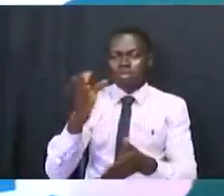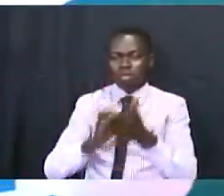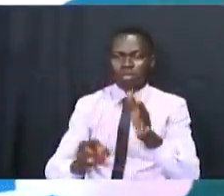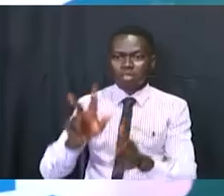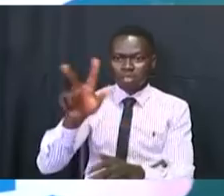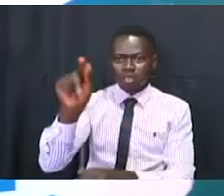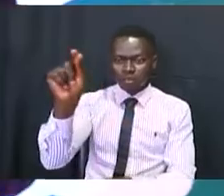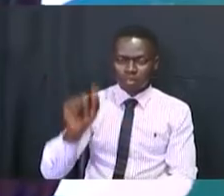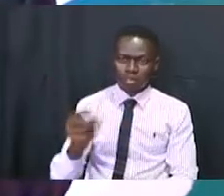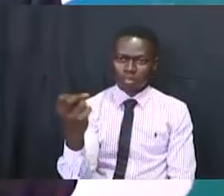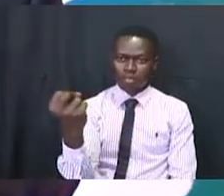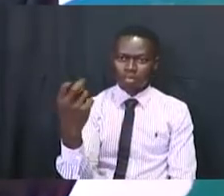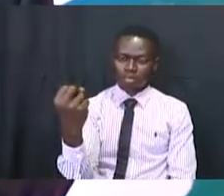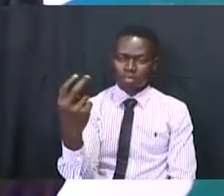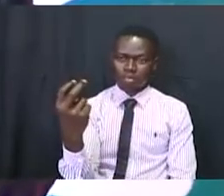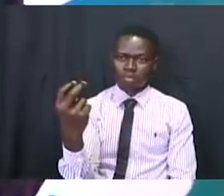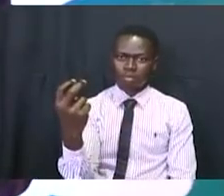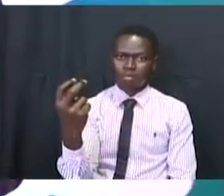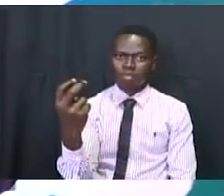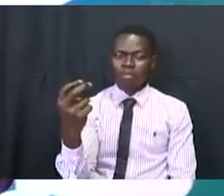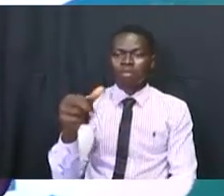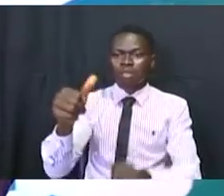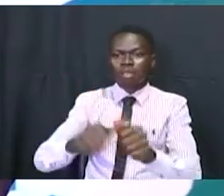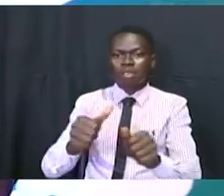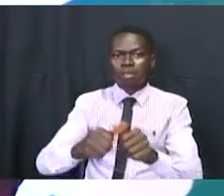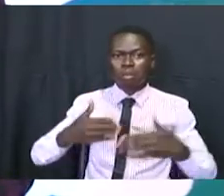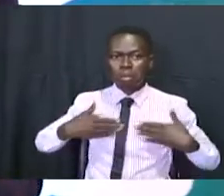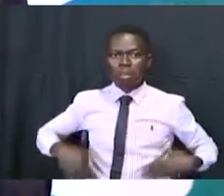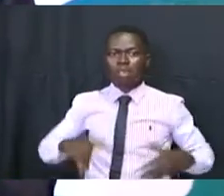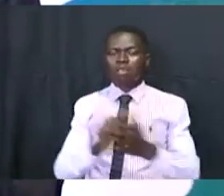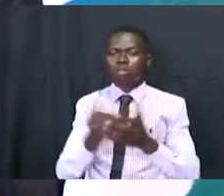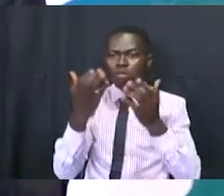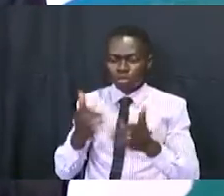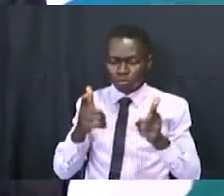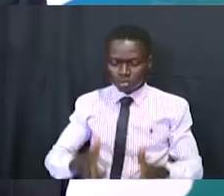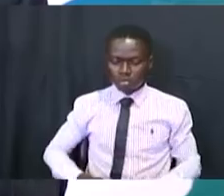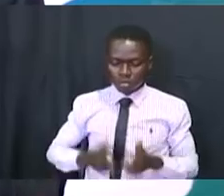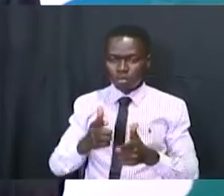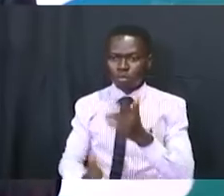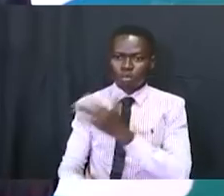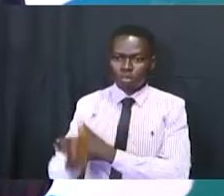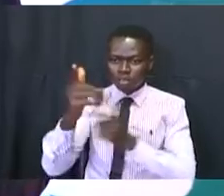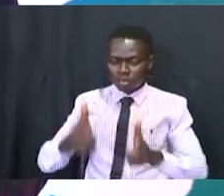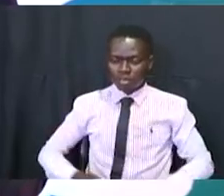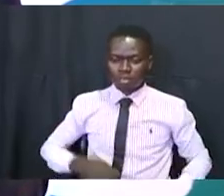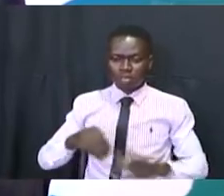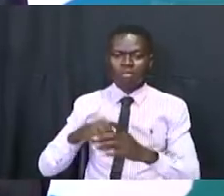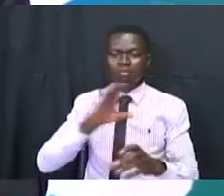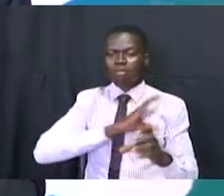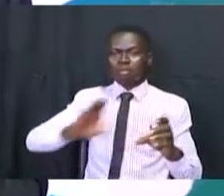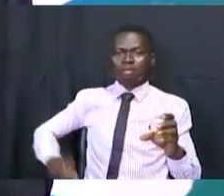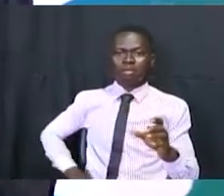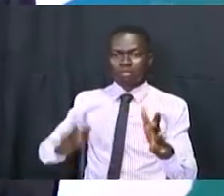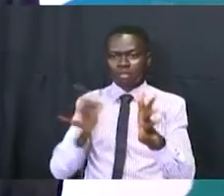3, 12, in fact, everyone who wants to live a godly life in Christ Jesus will